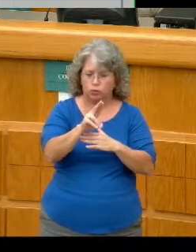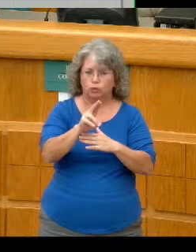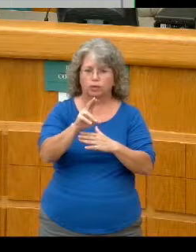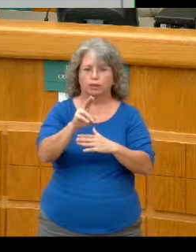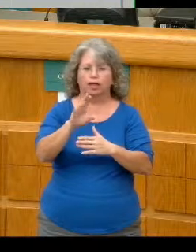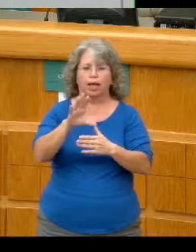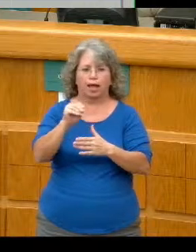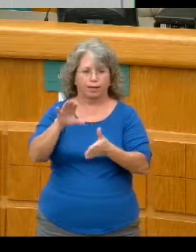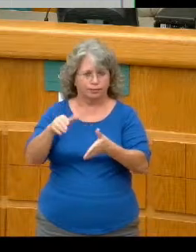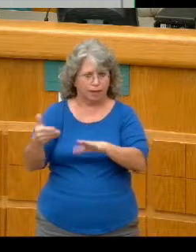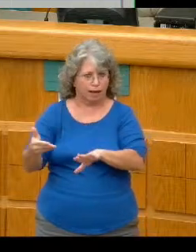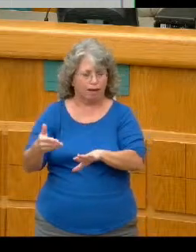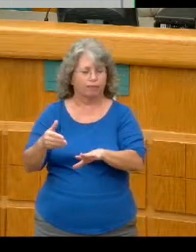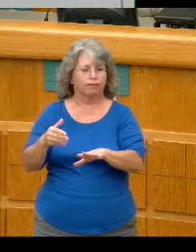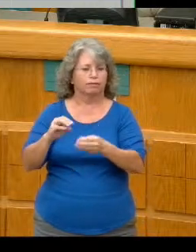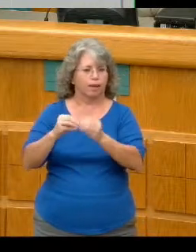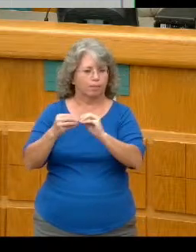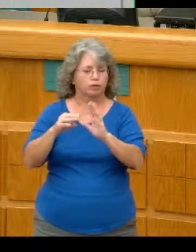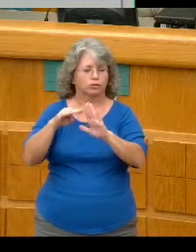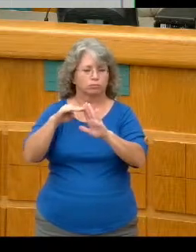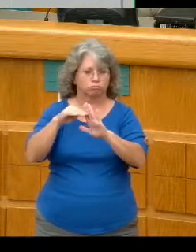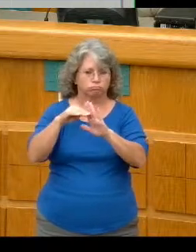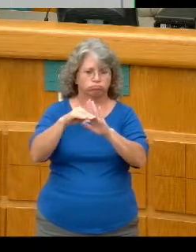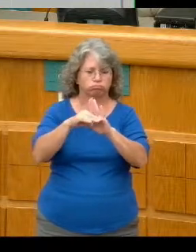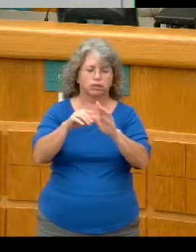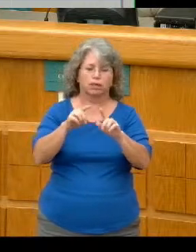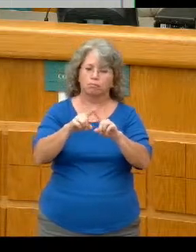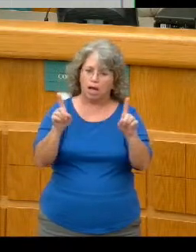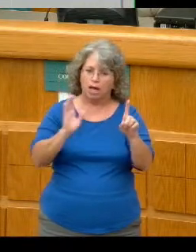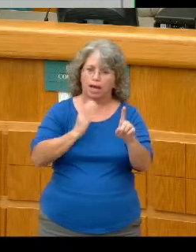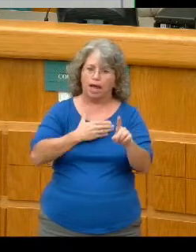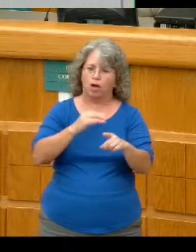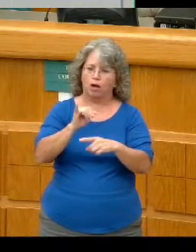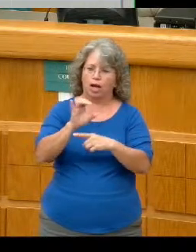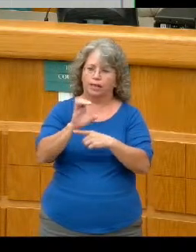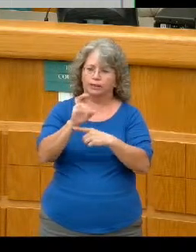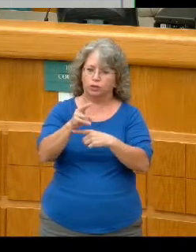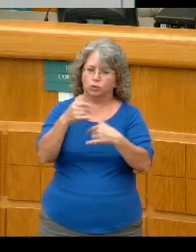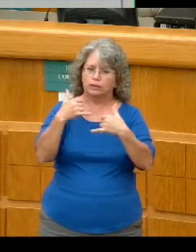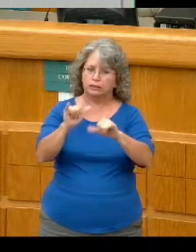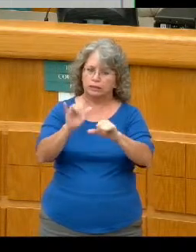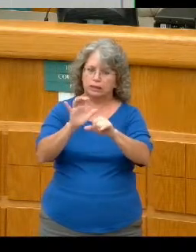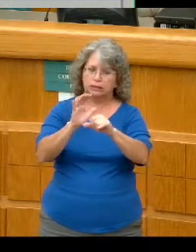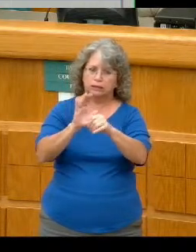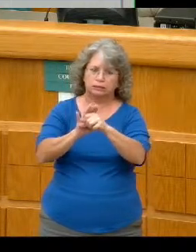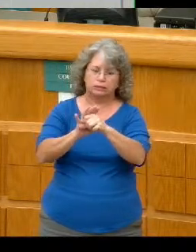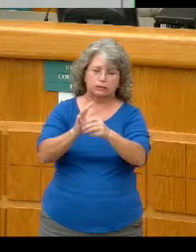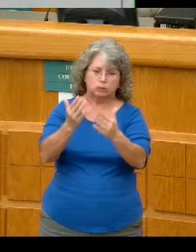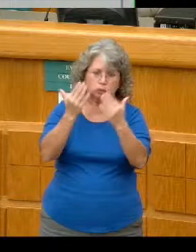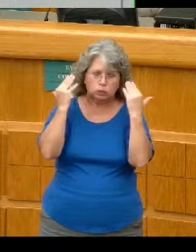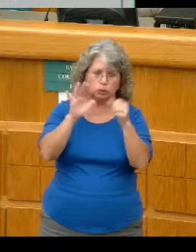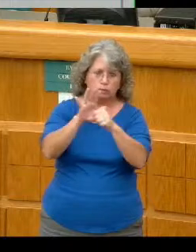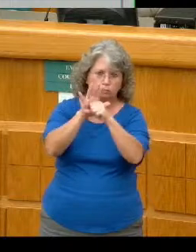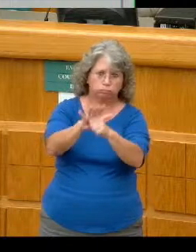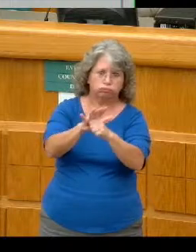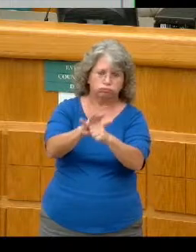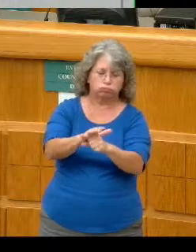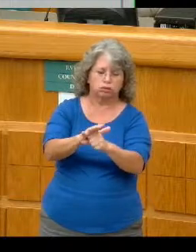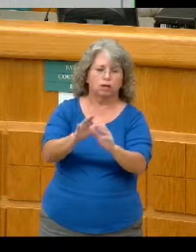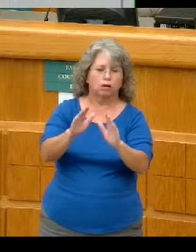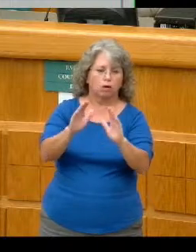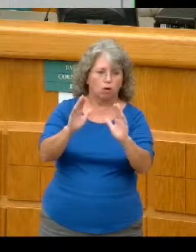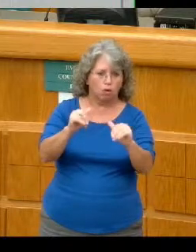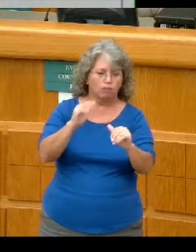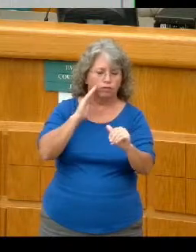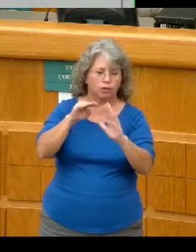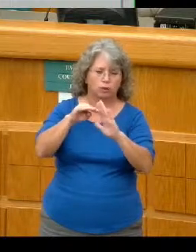and fatalities are declining. That being said, the ICU is still slightly stretched and hopefully will continue